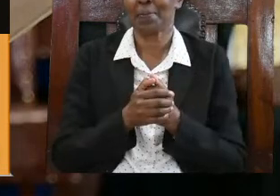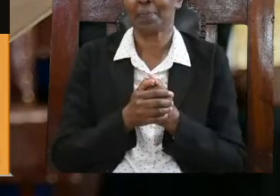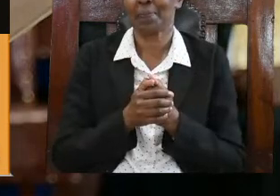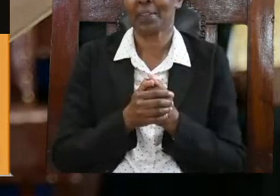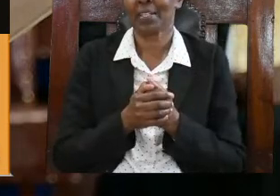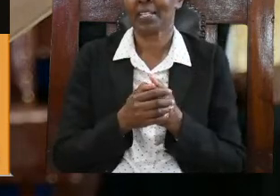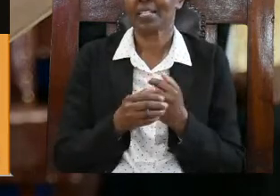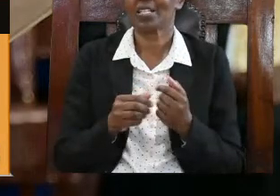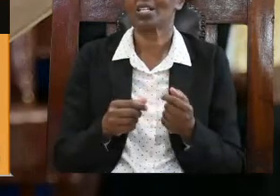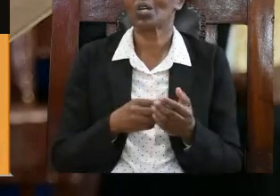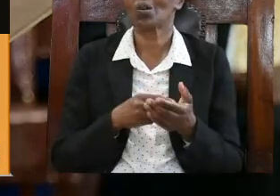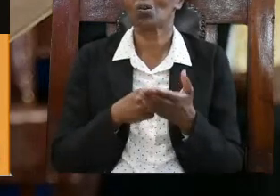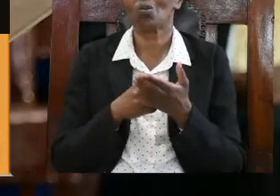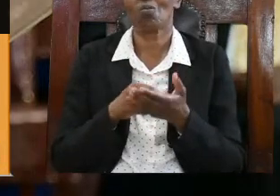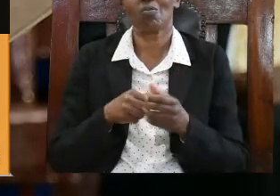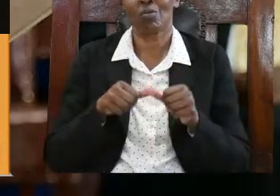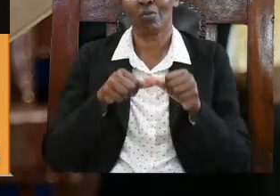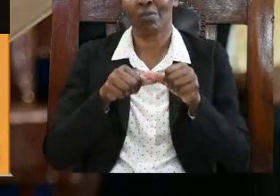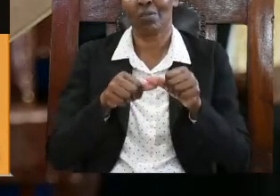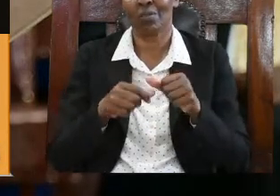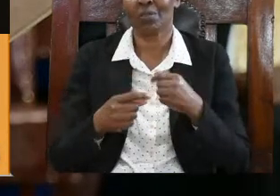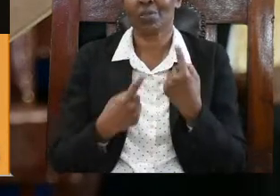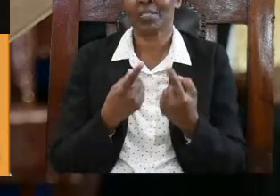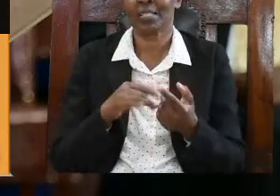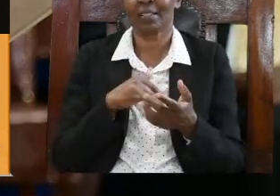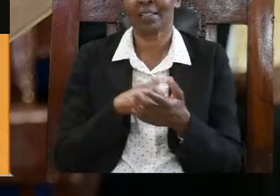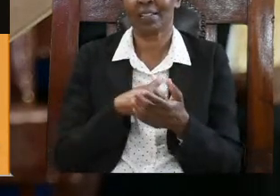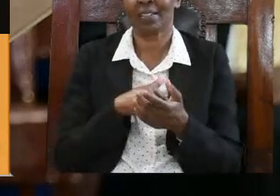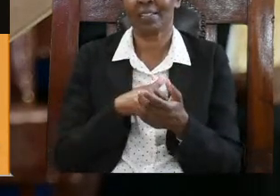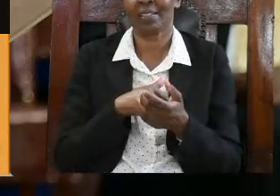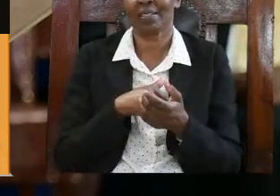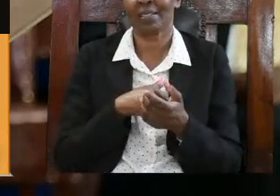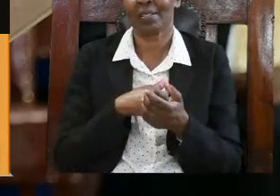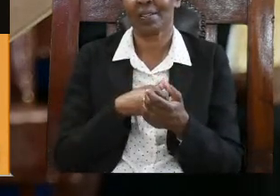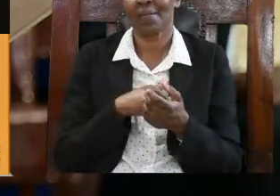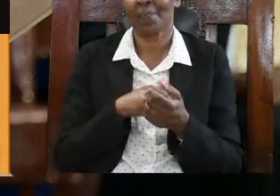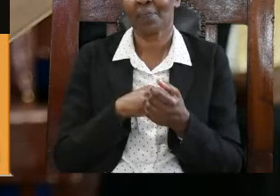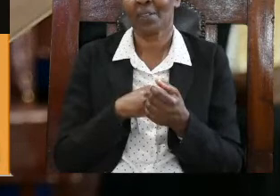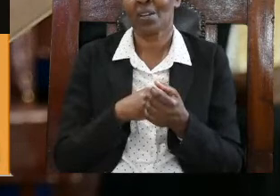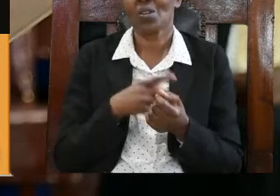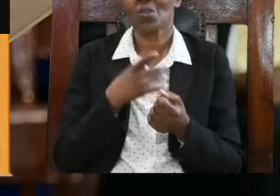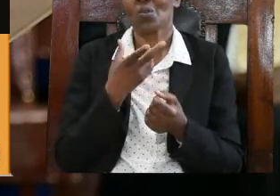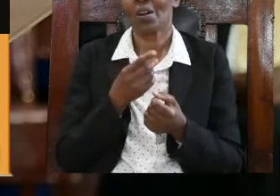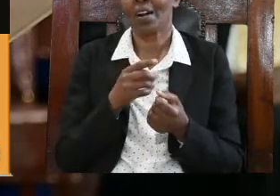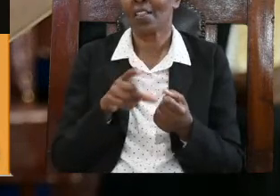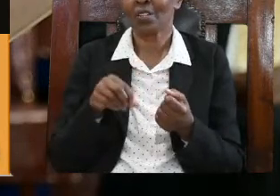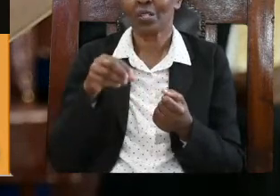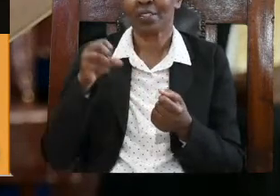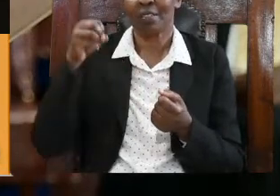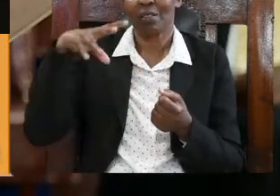adds, you know, we have become like the refuse of the world.